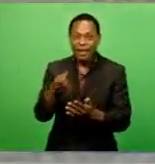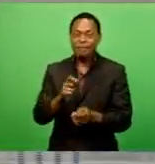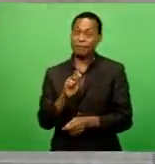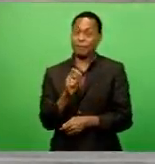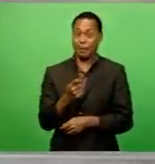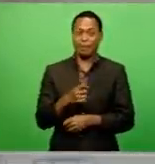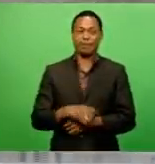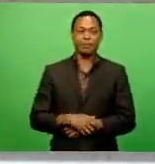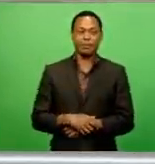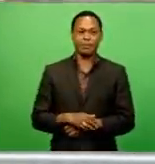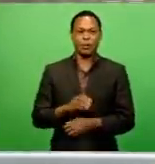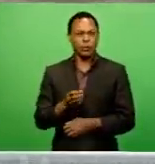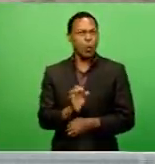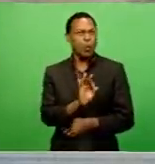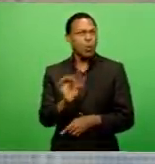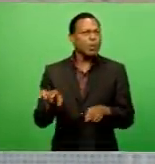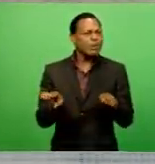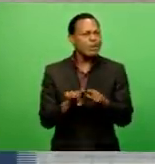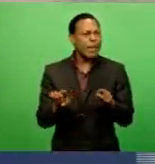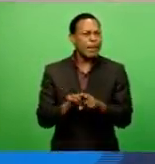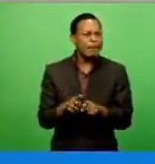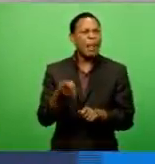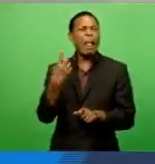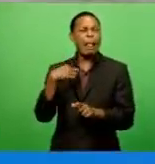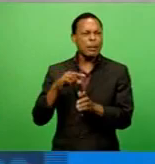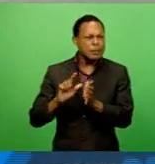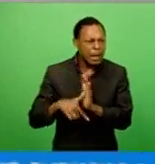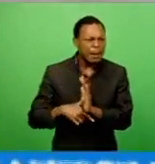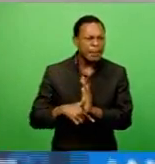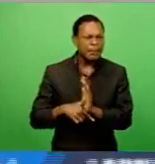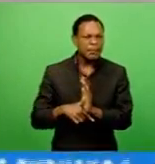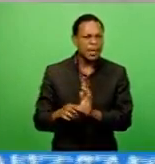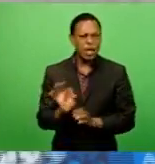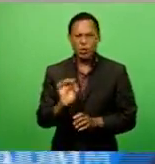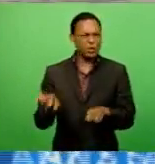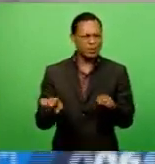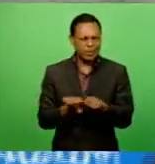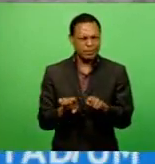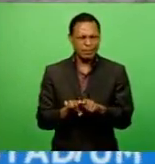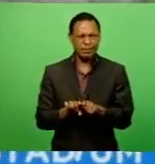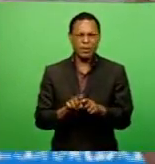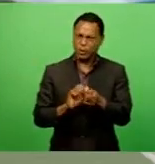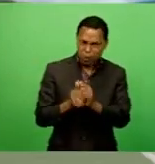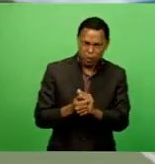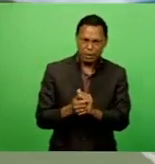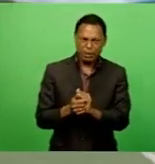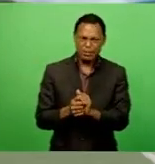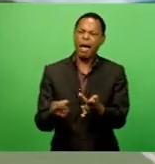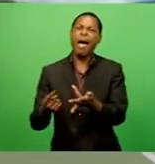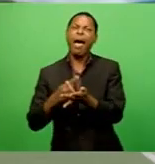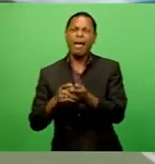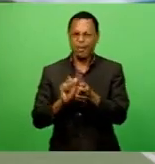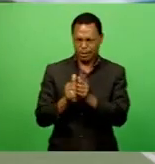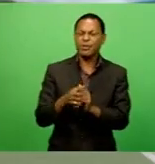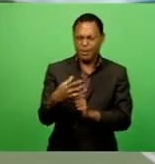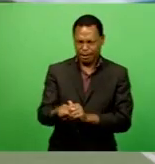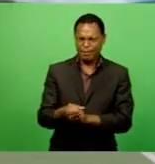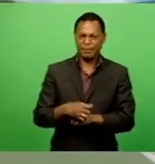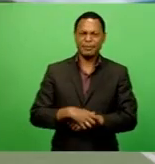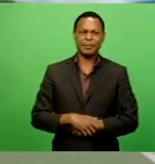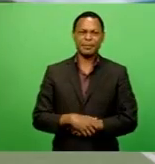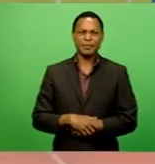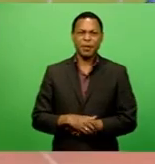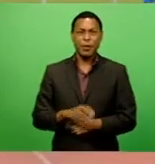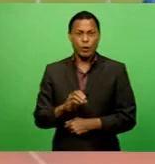as what we expected. But I know we're not the only sport facing that right now. There's other sports facing that too. And yeah, just looking forward